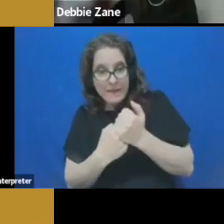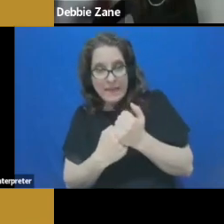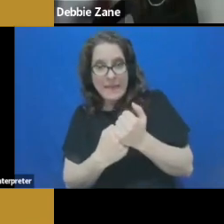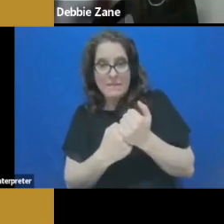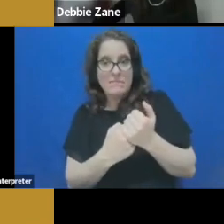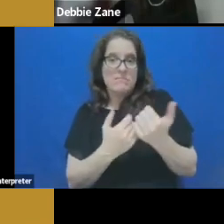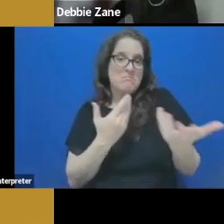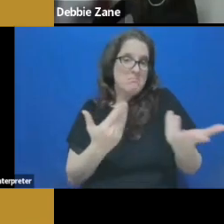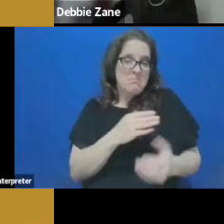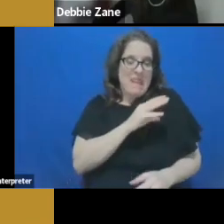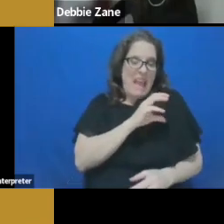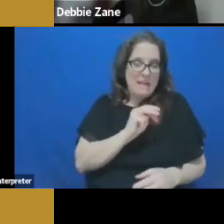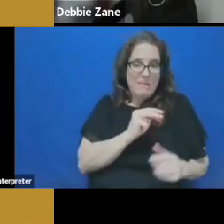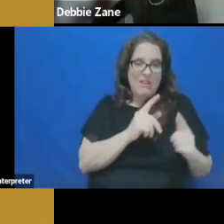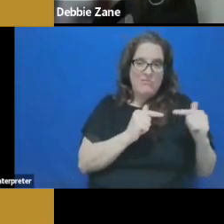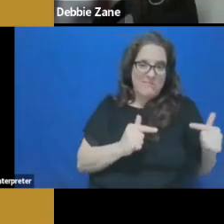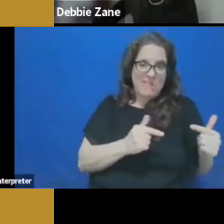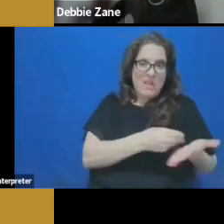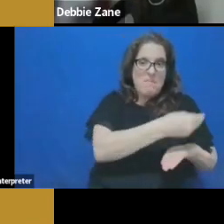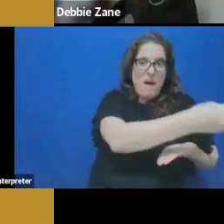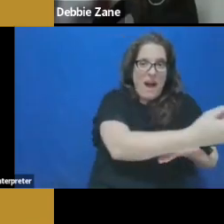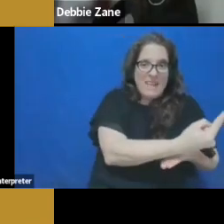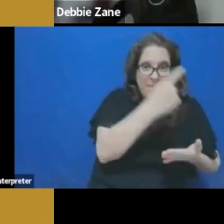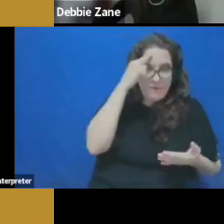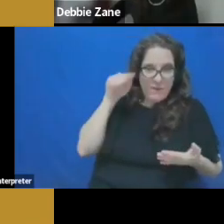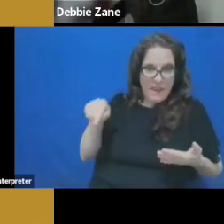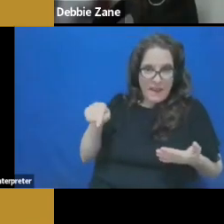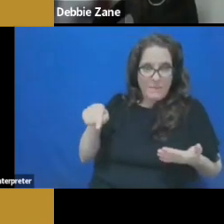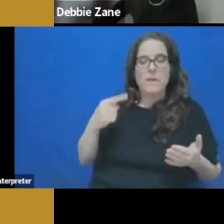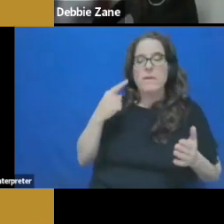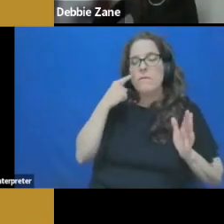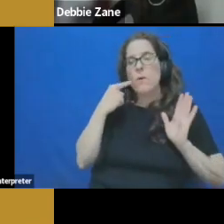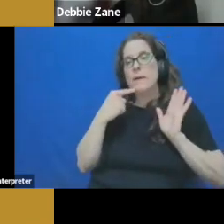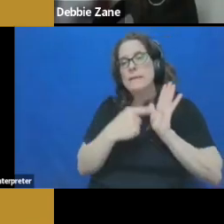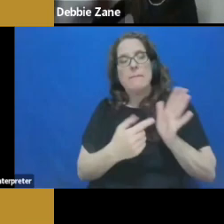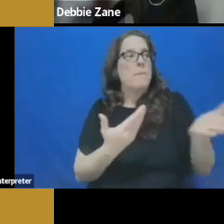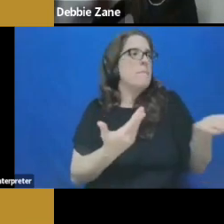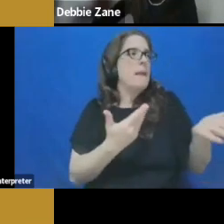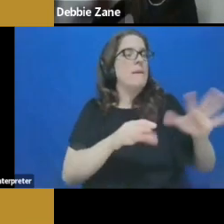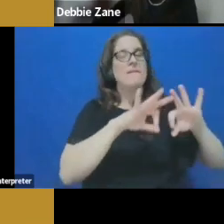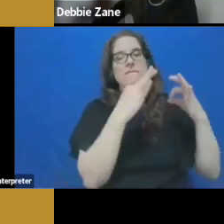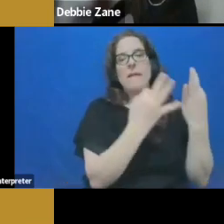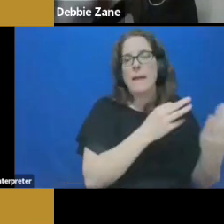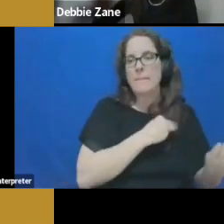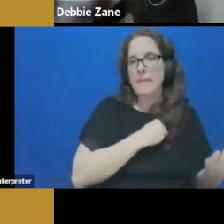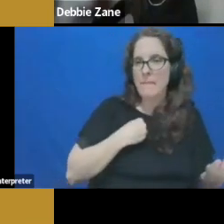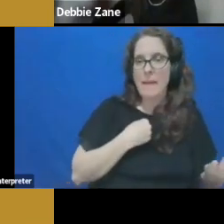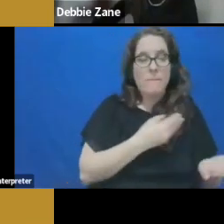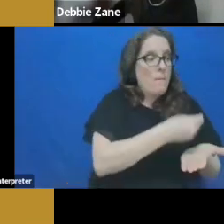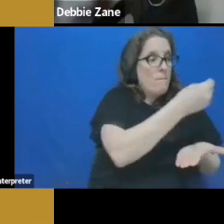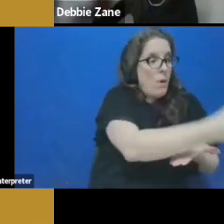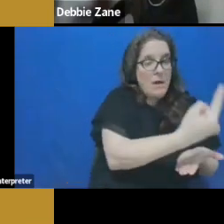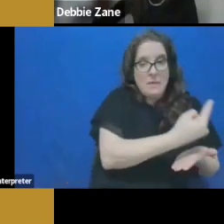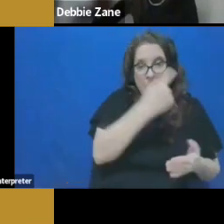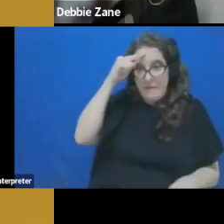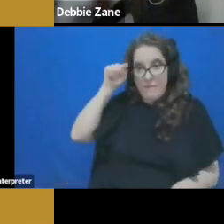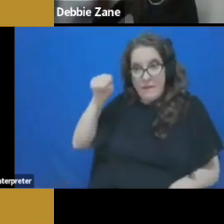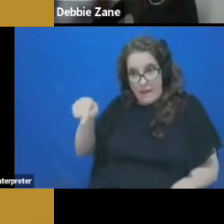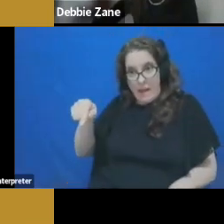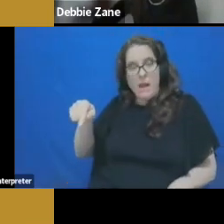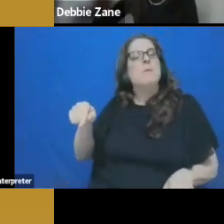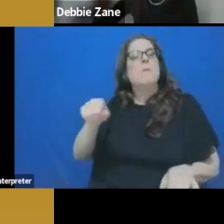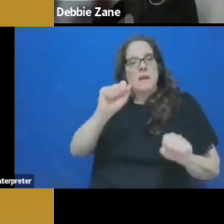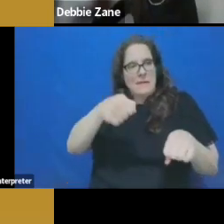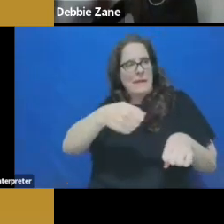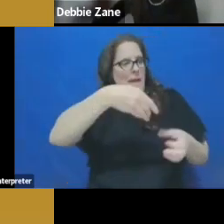of the beneficiary, for example, to reimburse a family member or a guardian for something they purchased for the beneficiary.